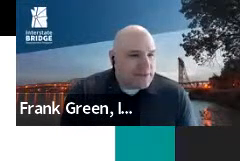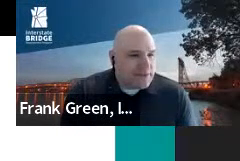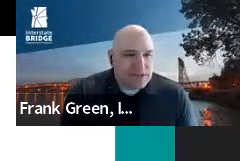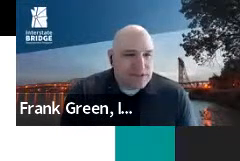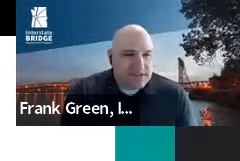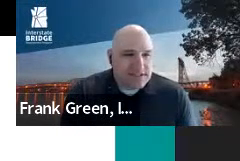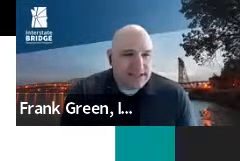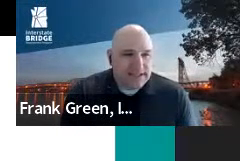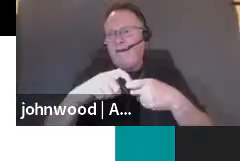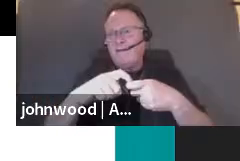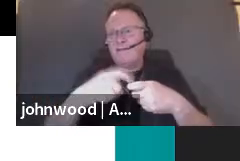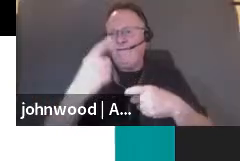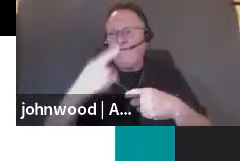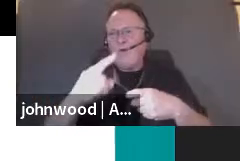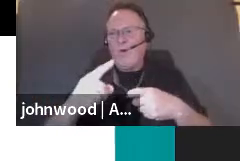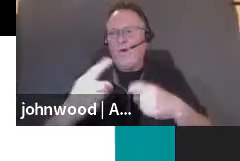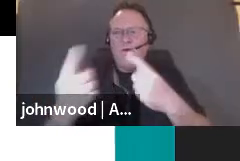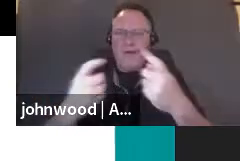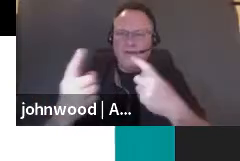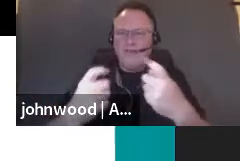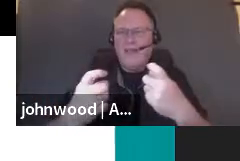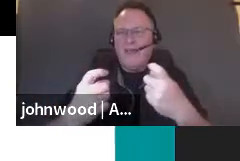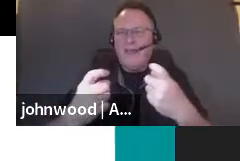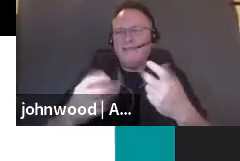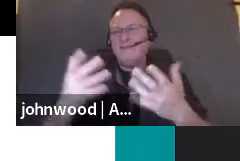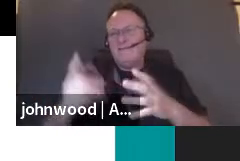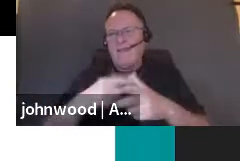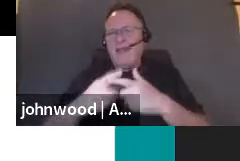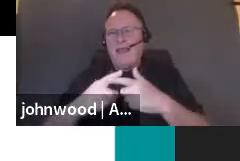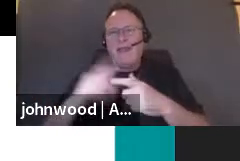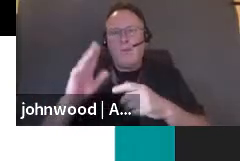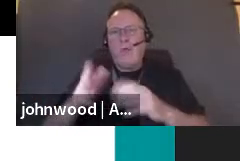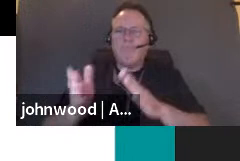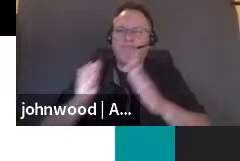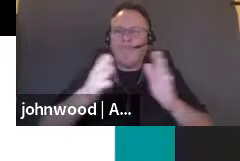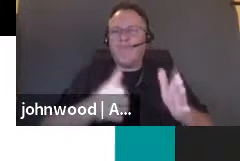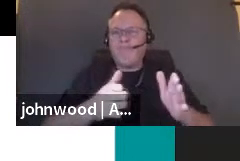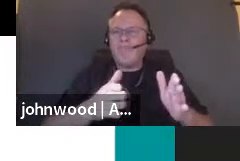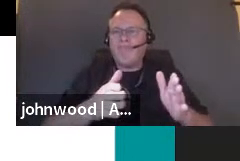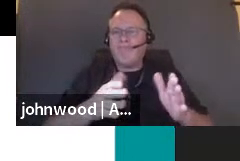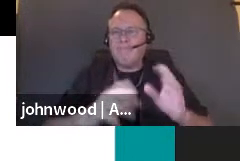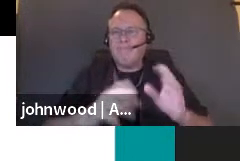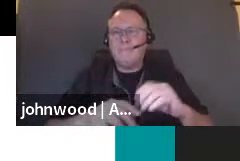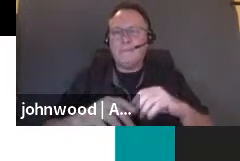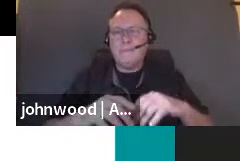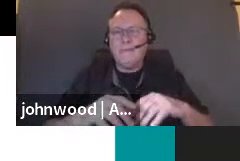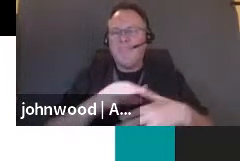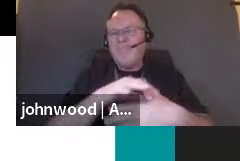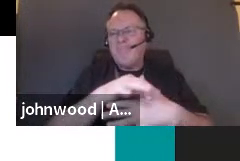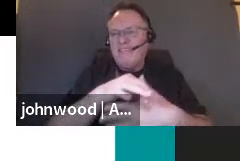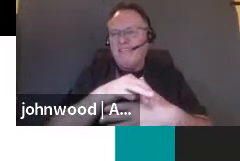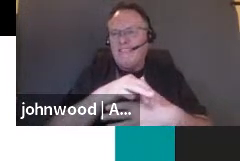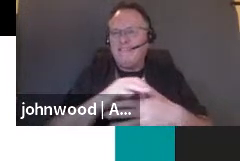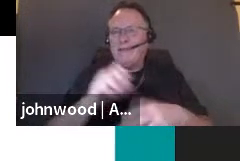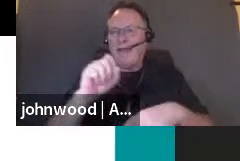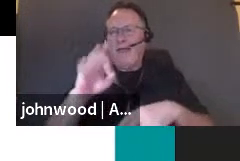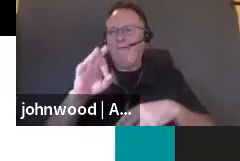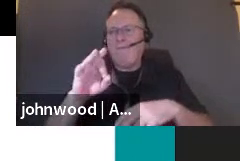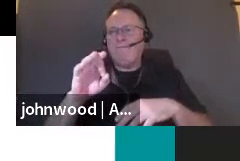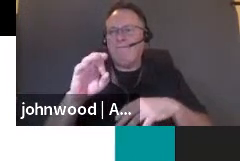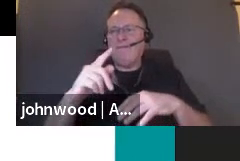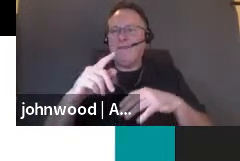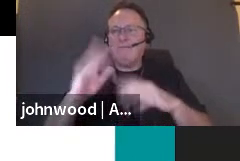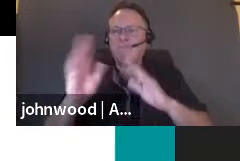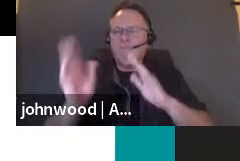there's any questions, and then, move into the meat of the agenda to talk about